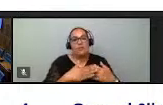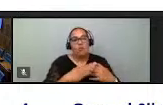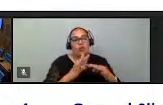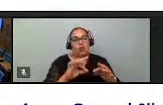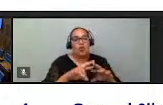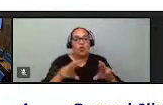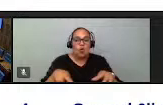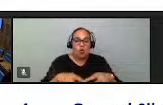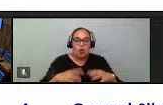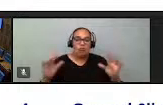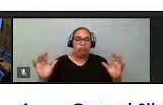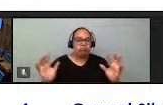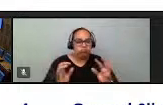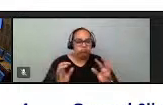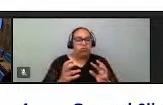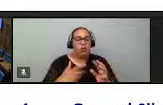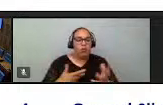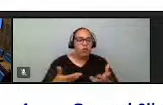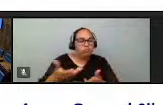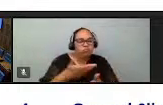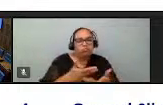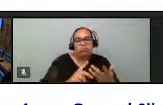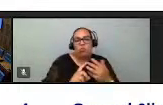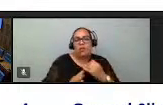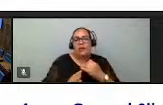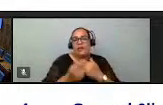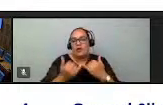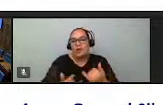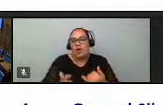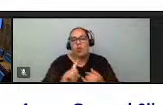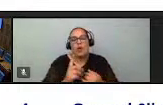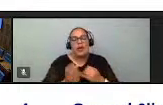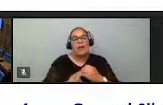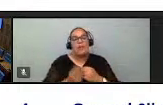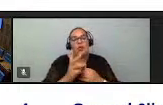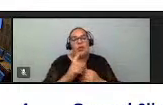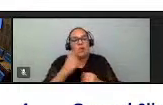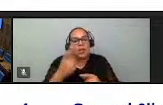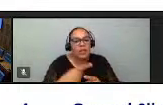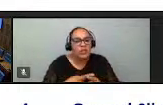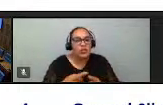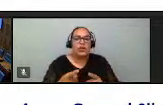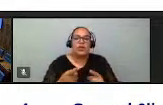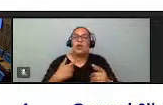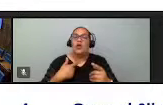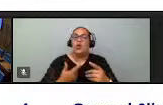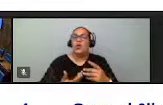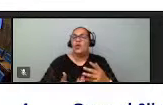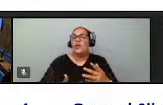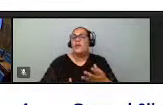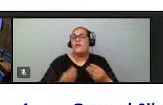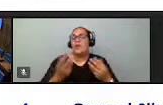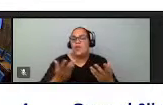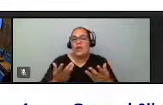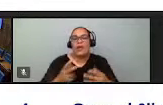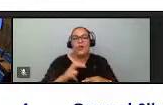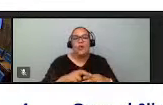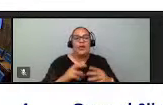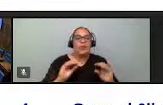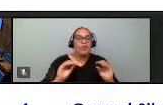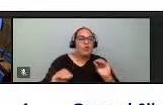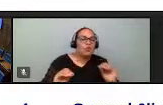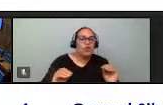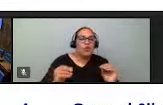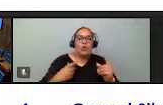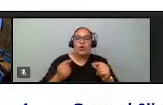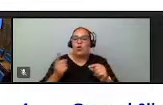room together and we deal with what's happening today what's going to happen next week where should we find tune where should we tweak what